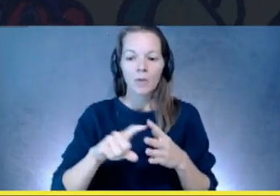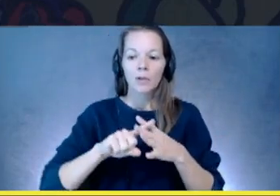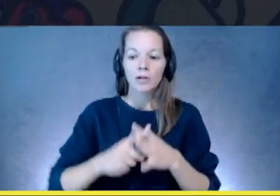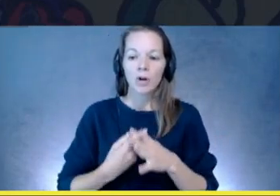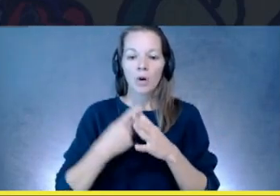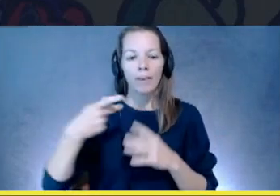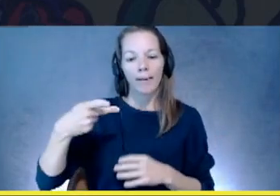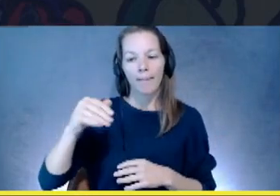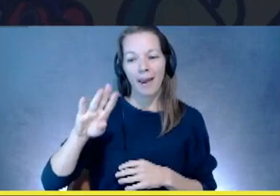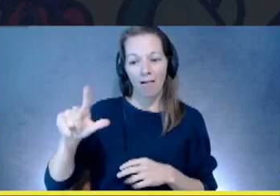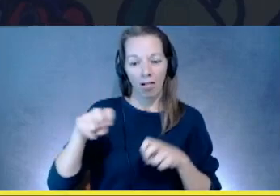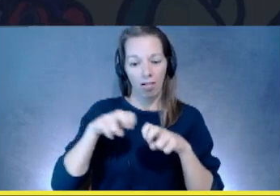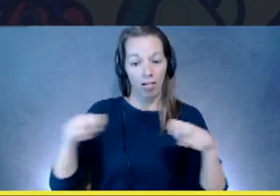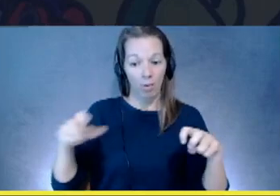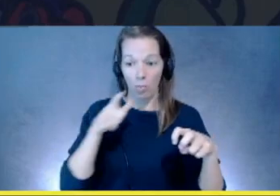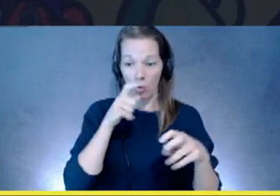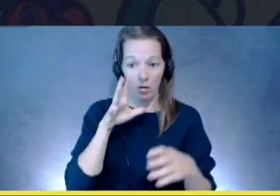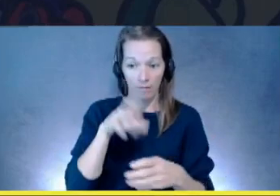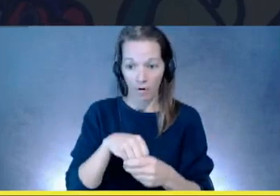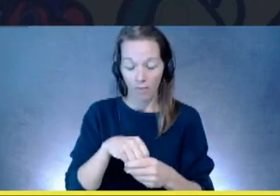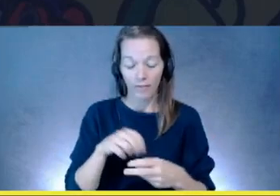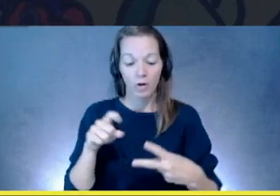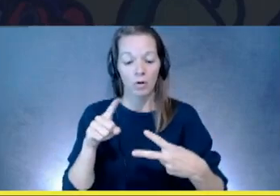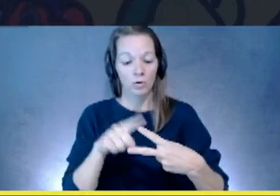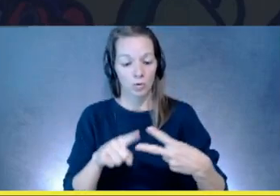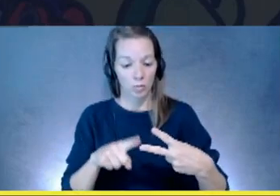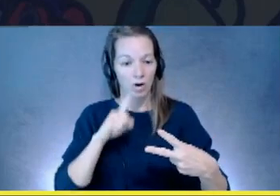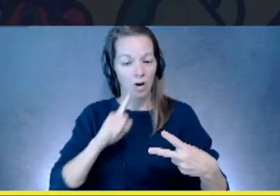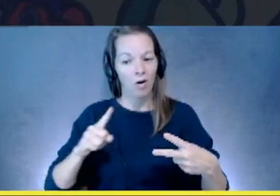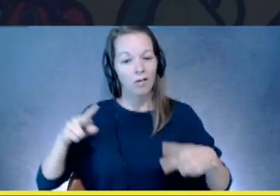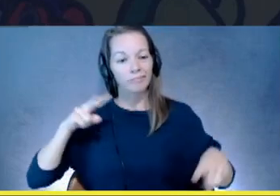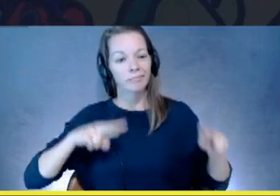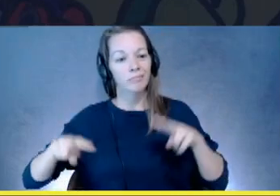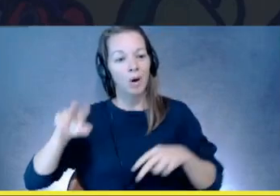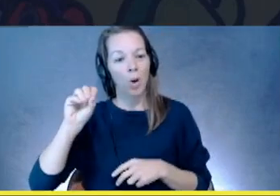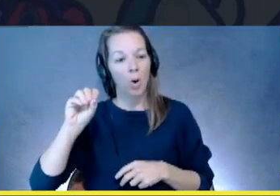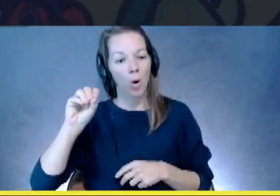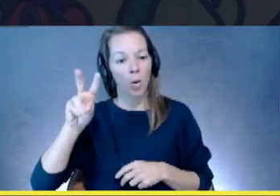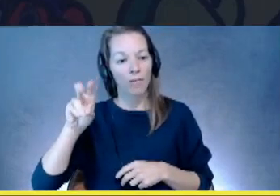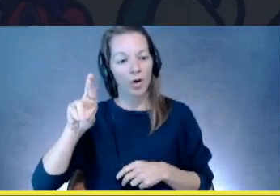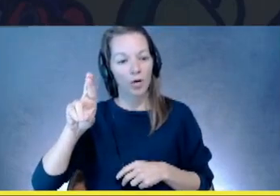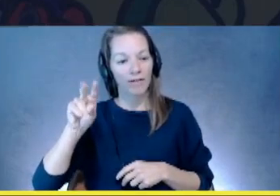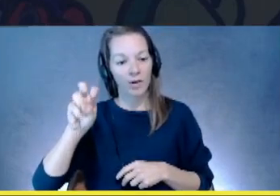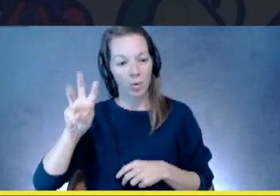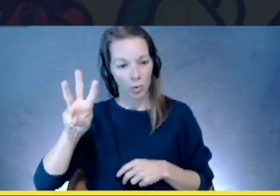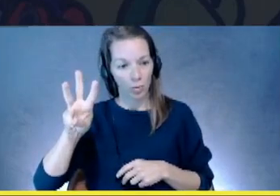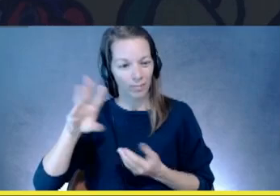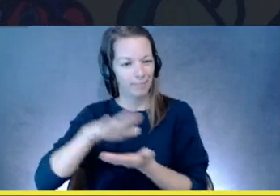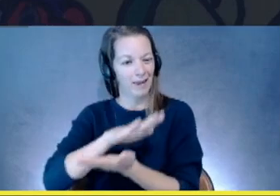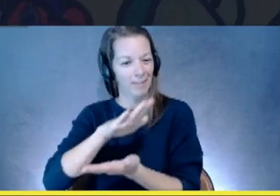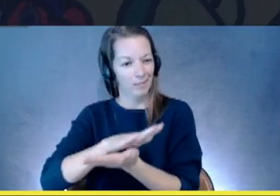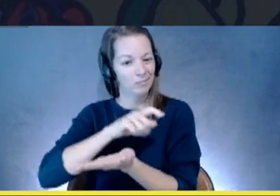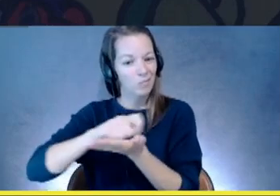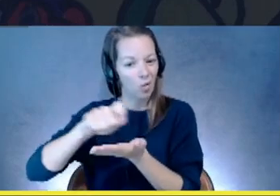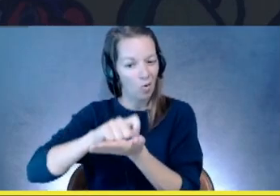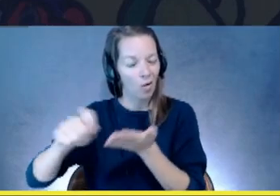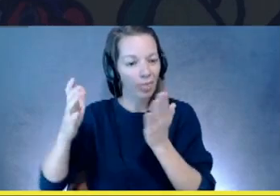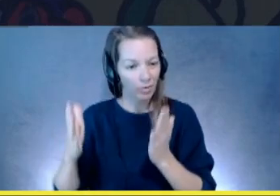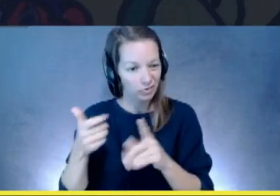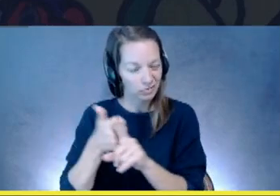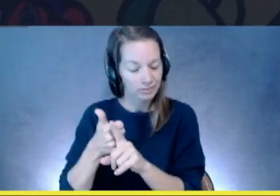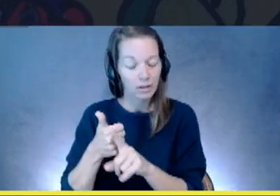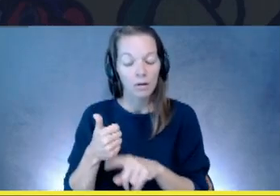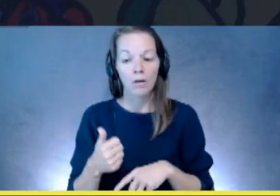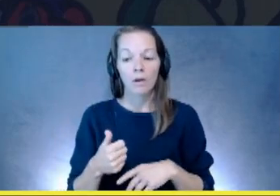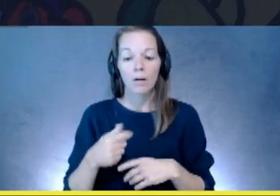that includes two of our overview paper authors, and we're going to discuss